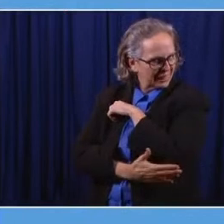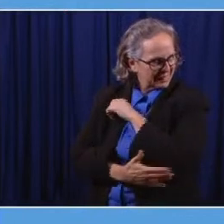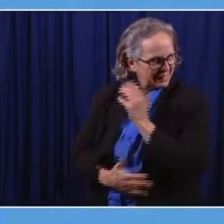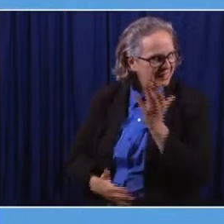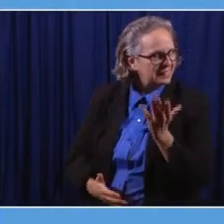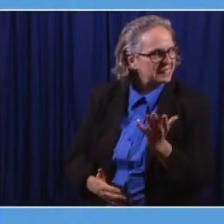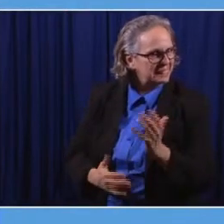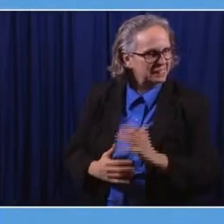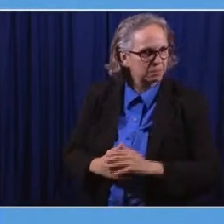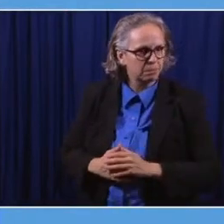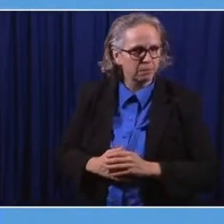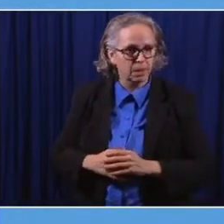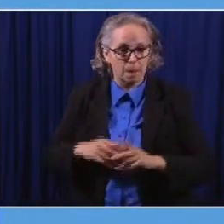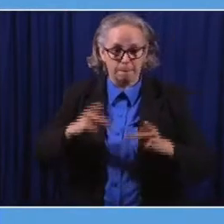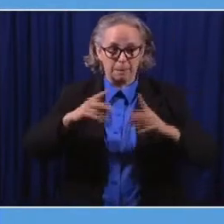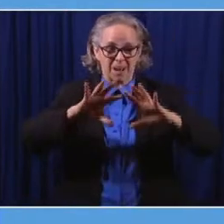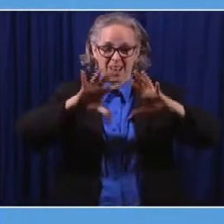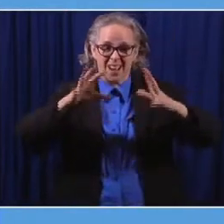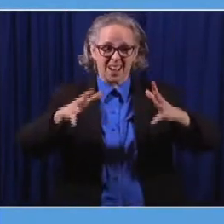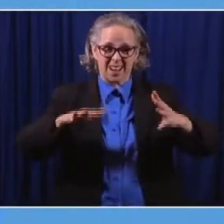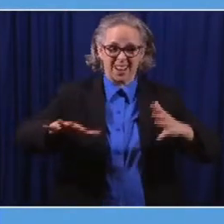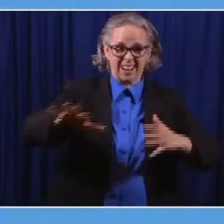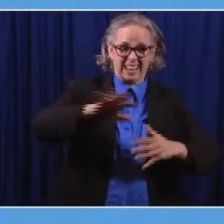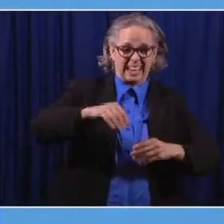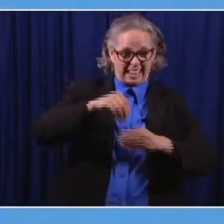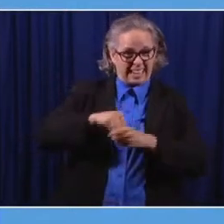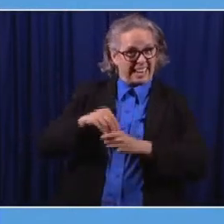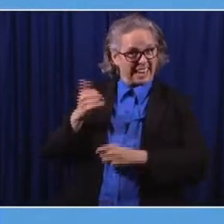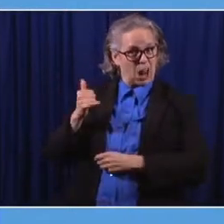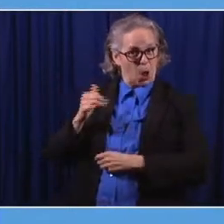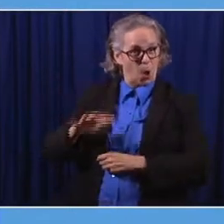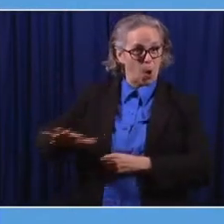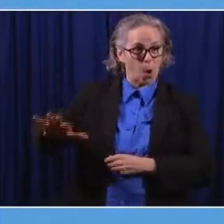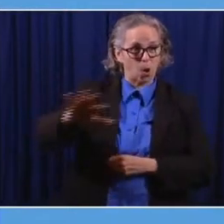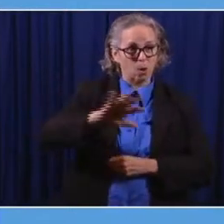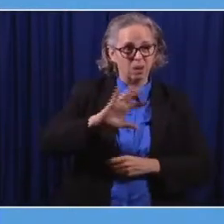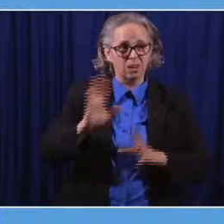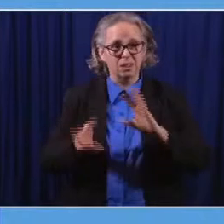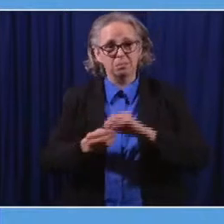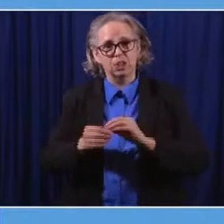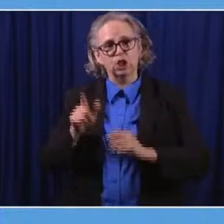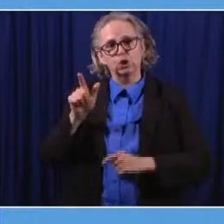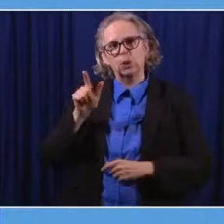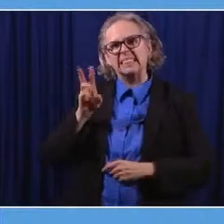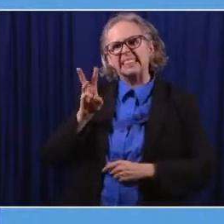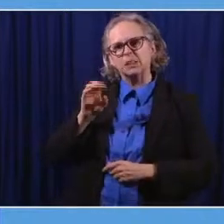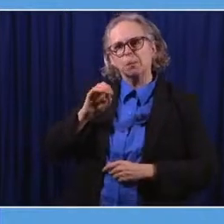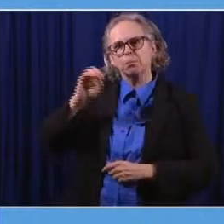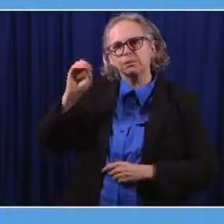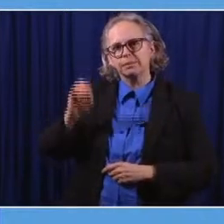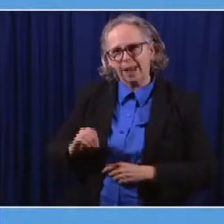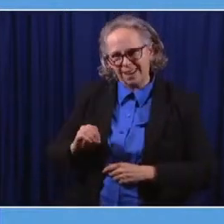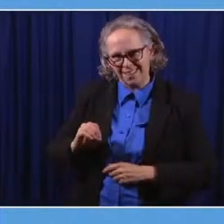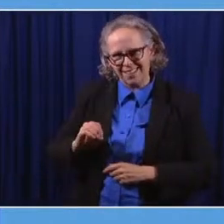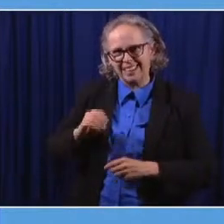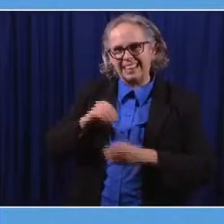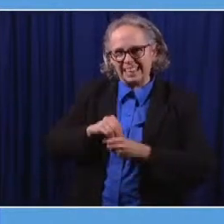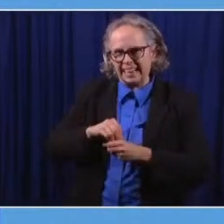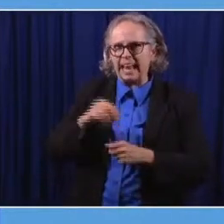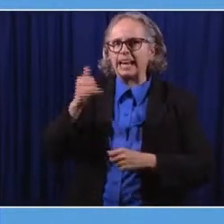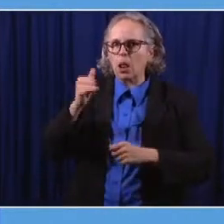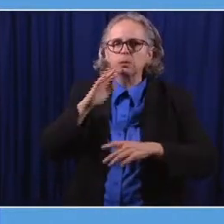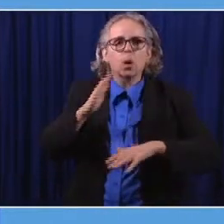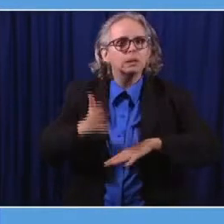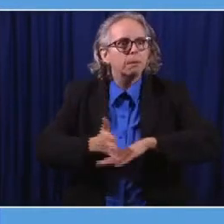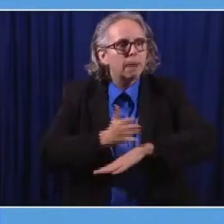high. To date, 26%, a fourth of all Ohioans, are now living in a yellow county. So that's an improvement. Lorain County dropped